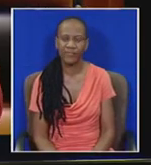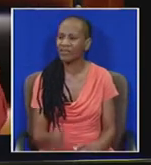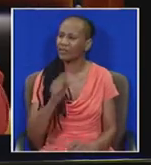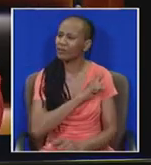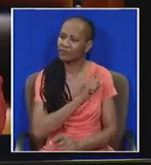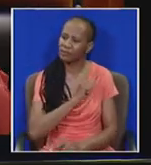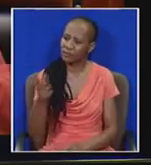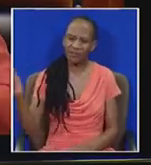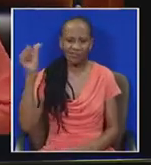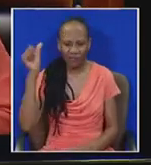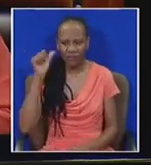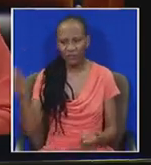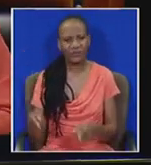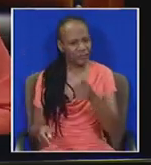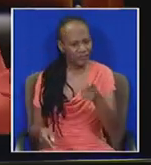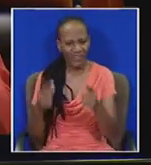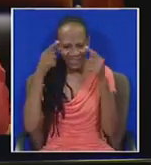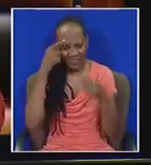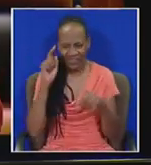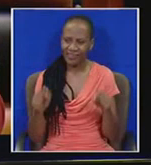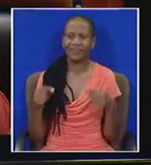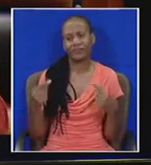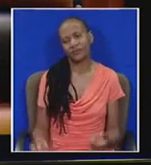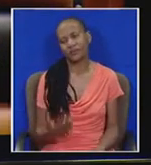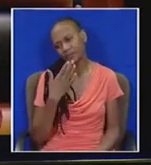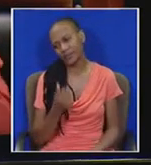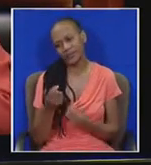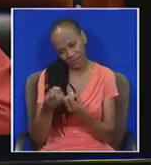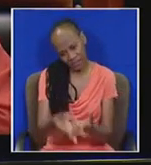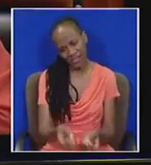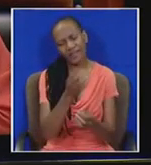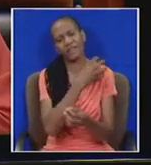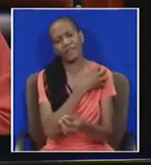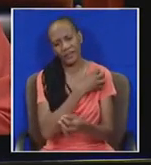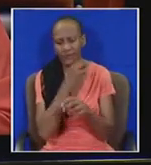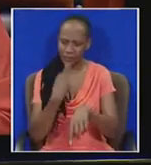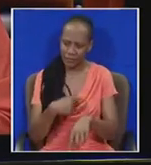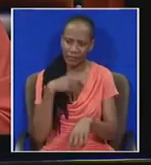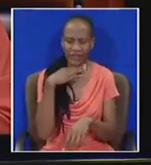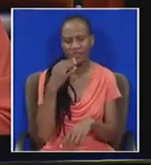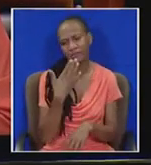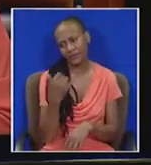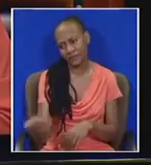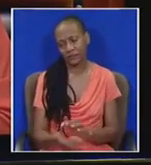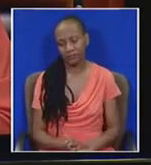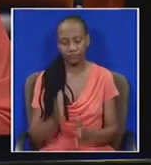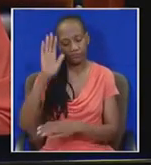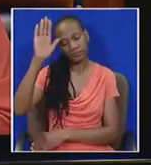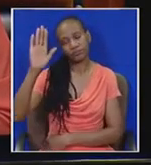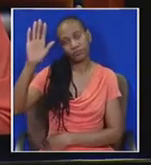can't even hear herself think. Please give the minister a chance. Speaker, order,